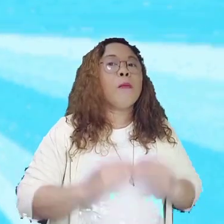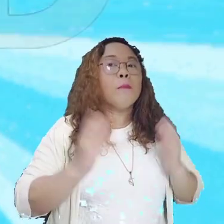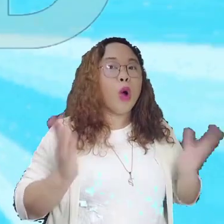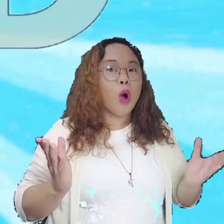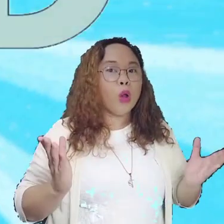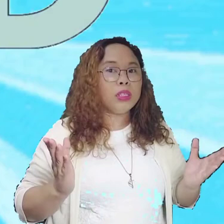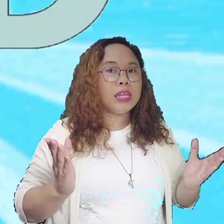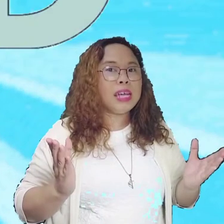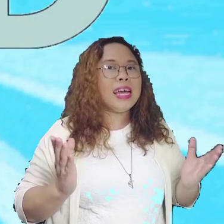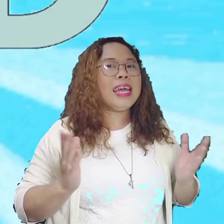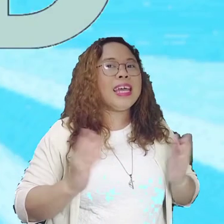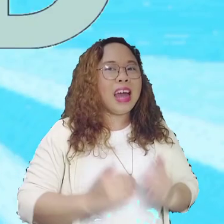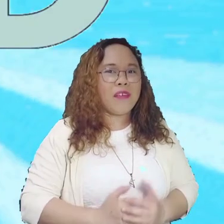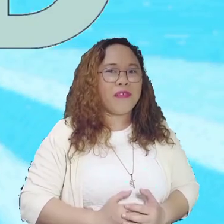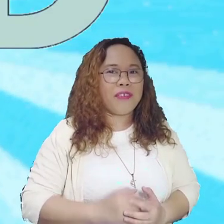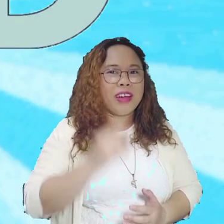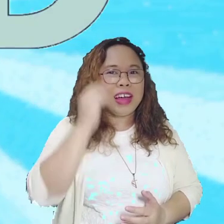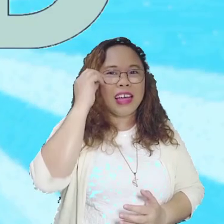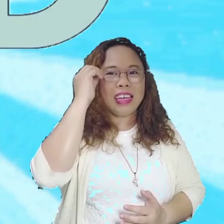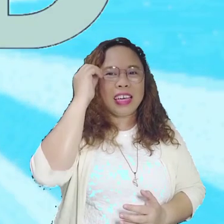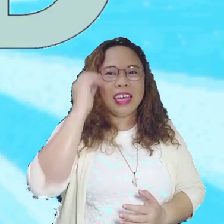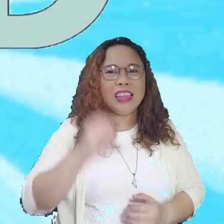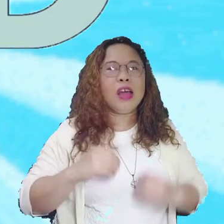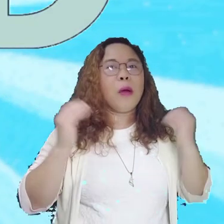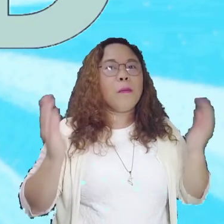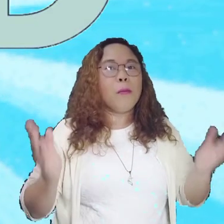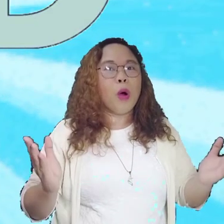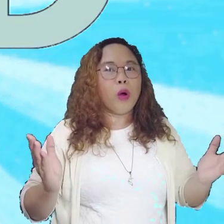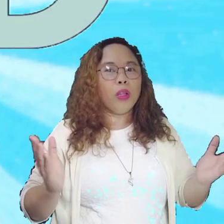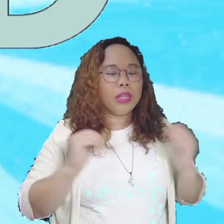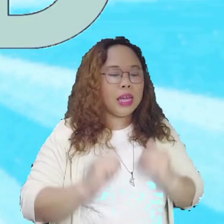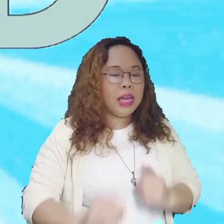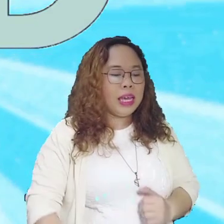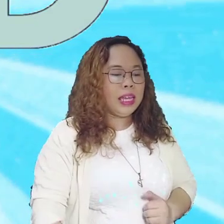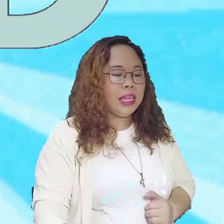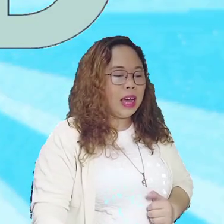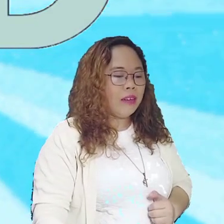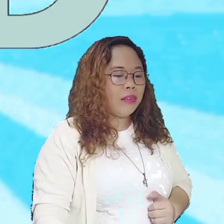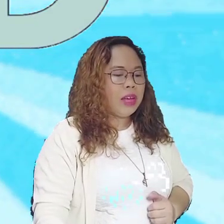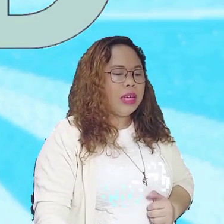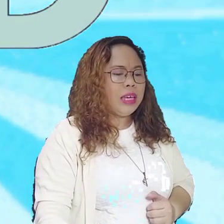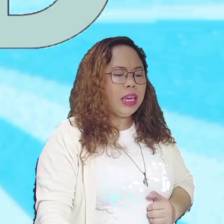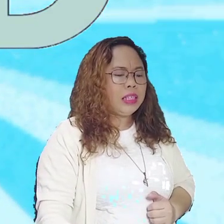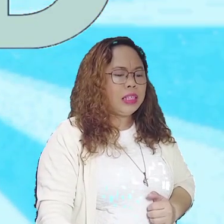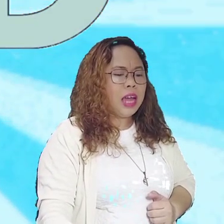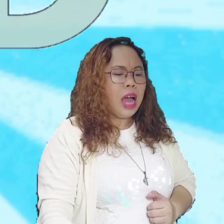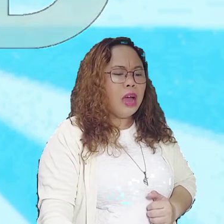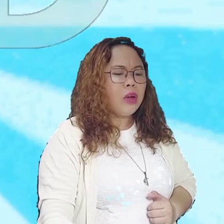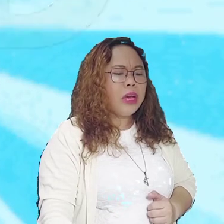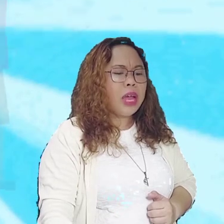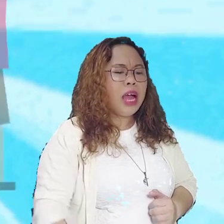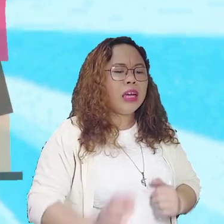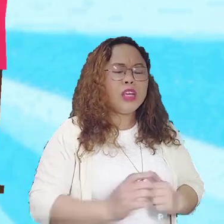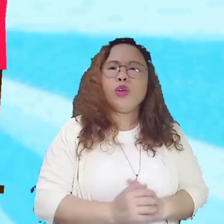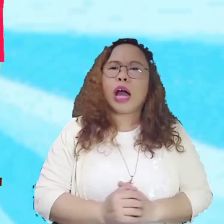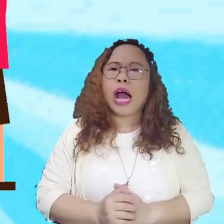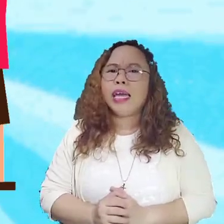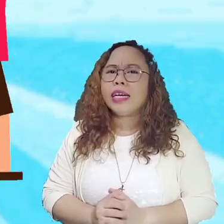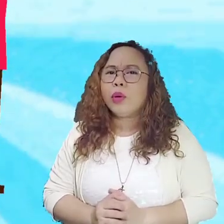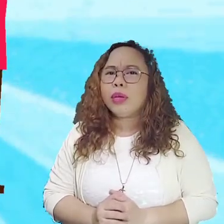is bold enough again bold enough kids